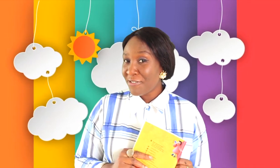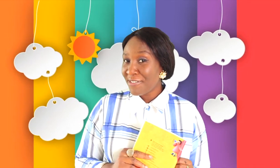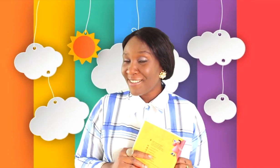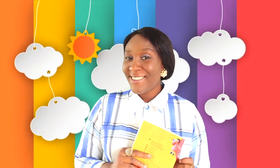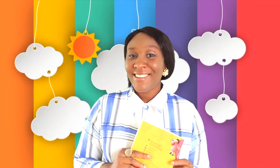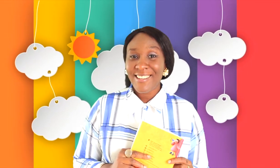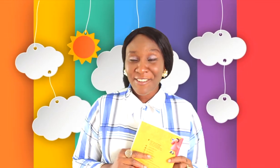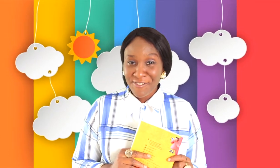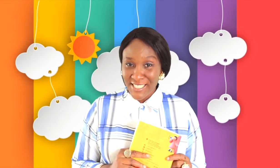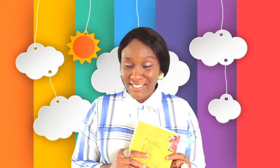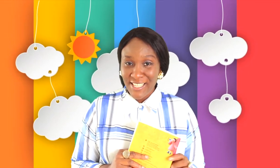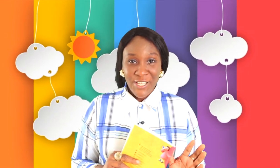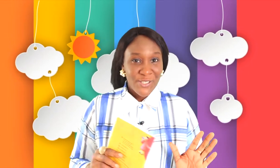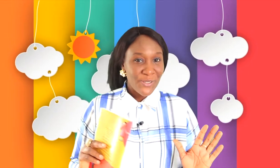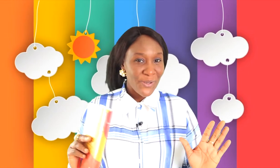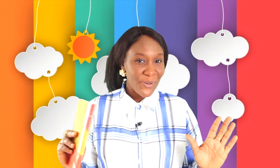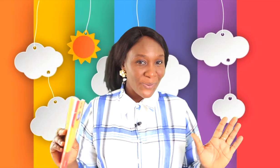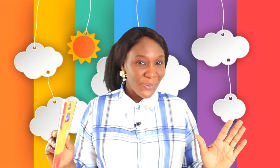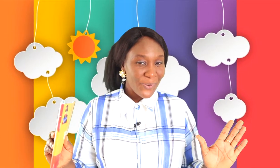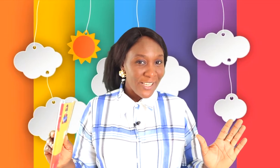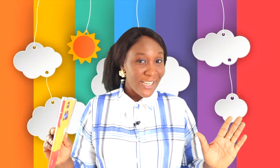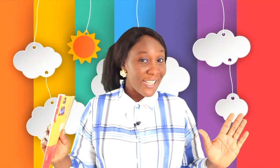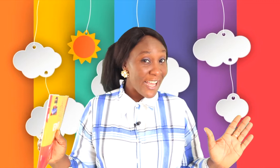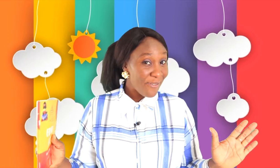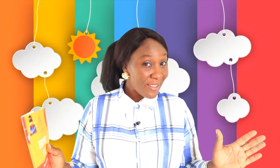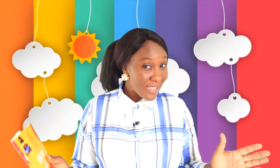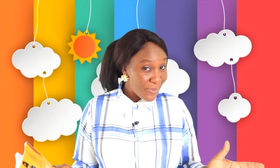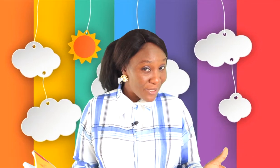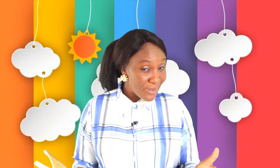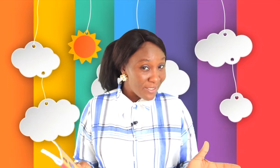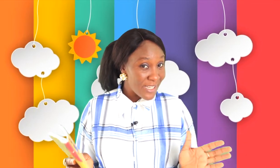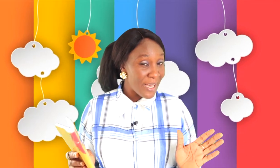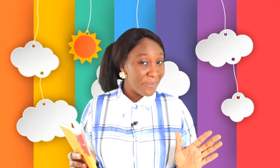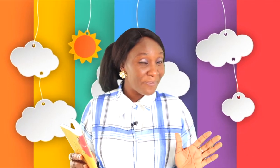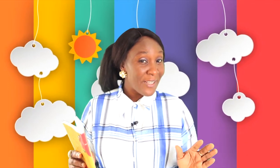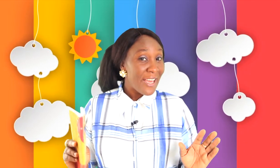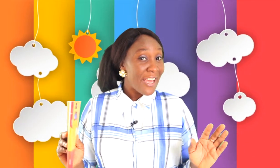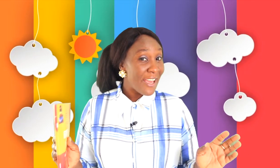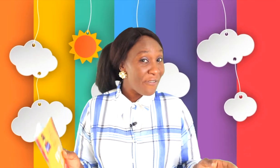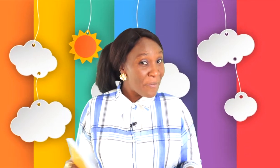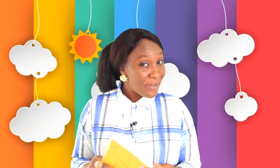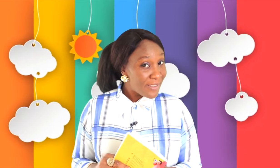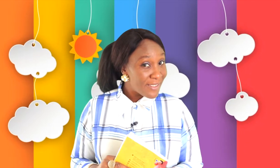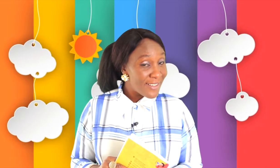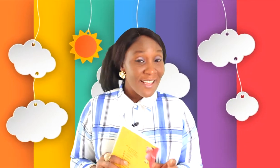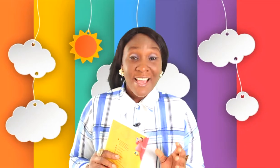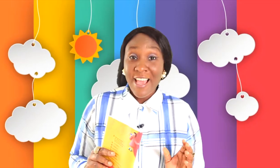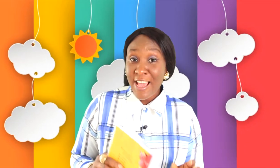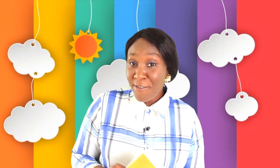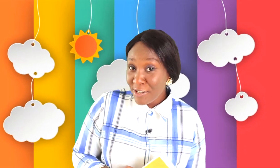of lifting. So, in everything we do this year, every